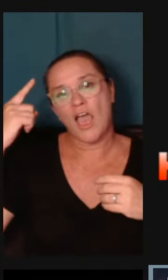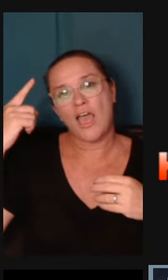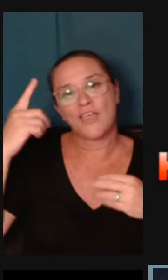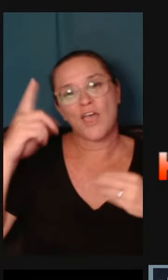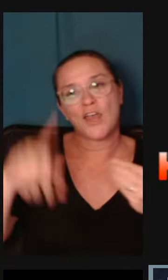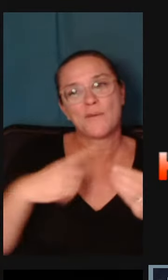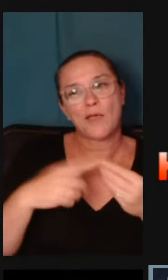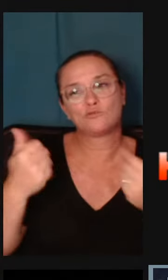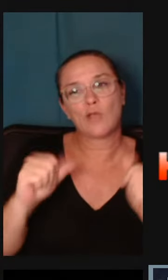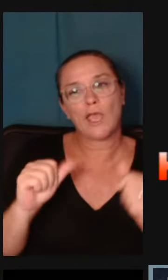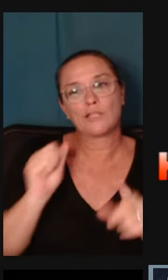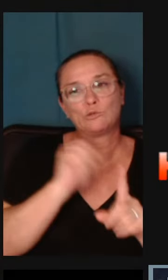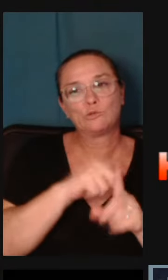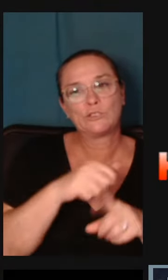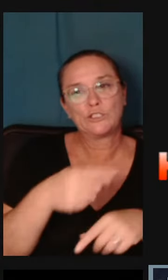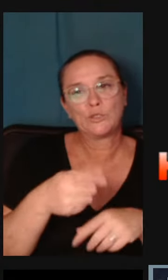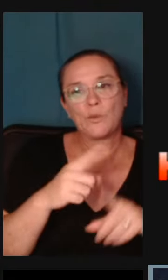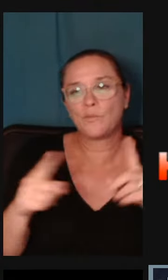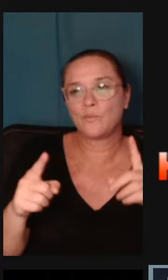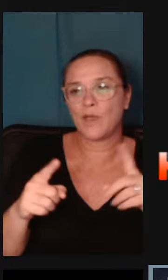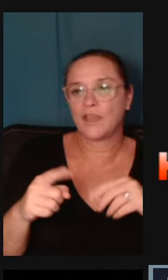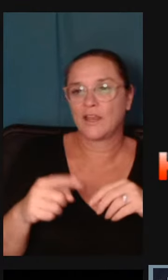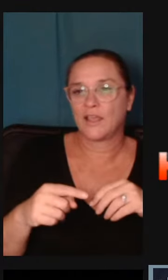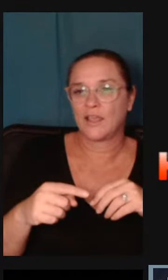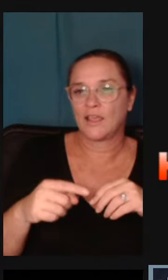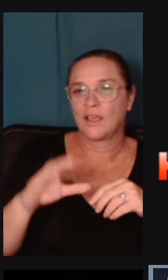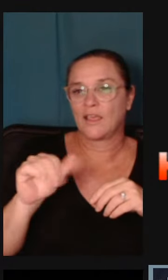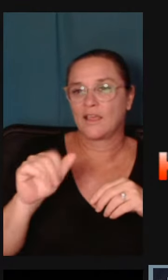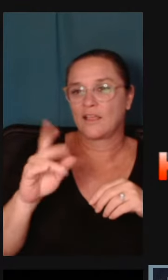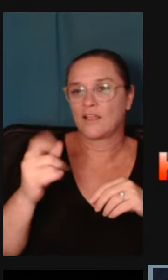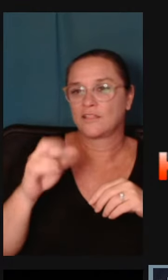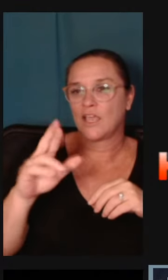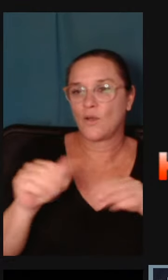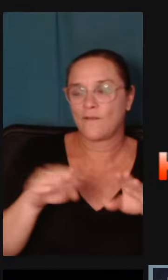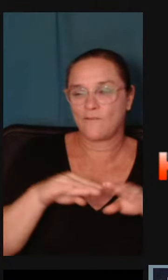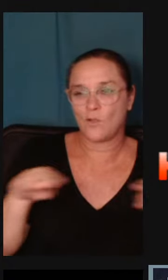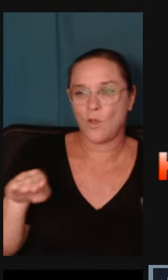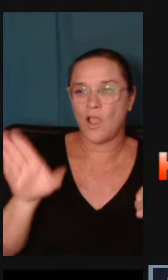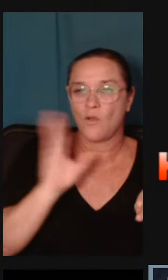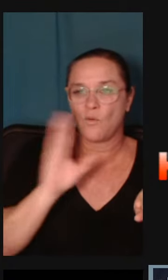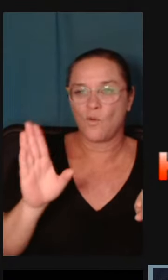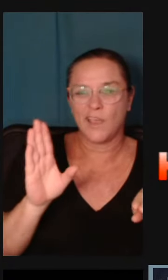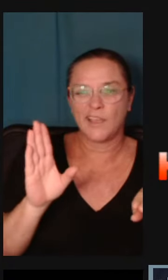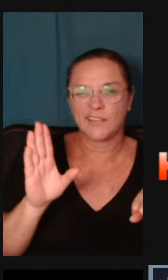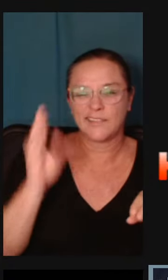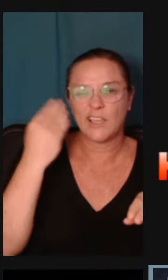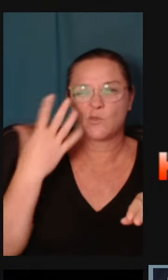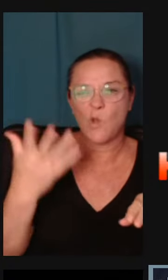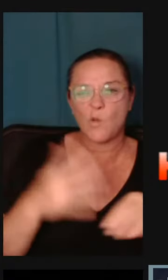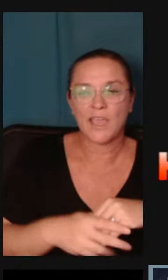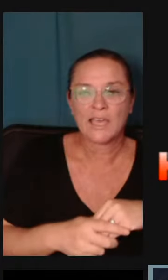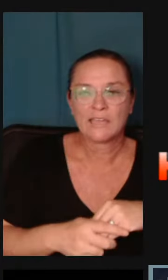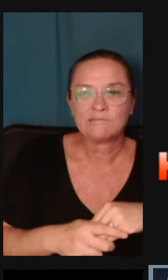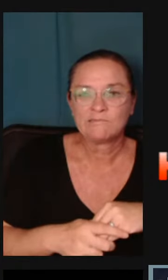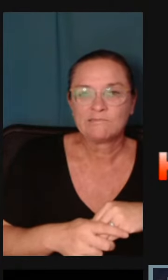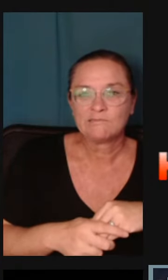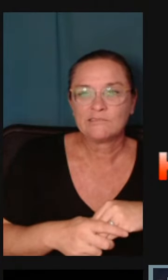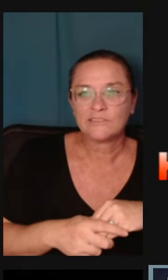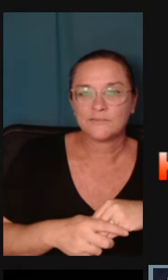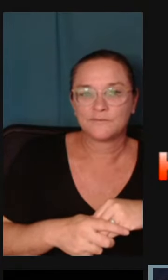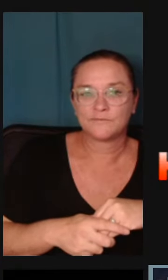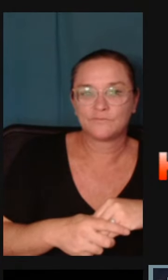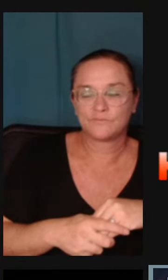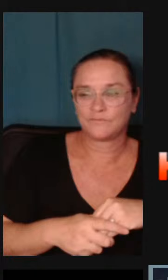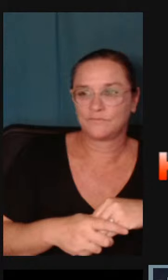you, but the caldera floor would just give it away. It's pretty good though. Really. Yeah. What one did that